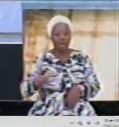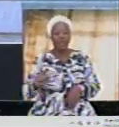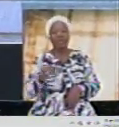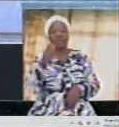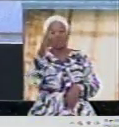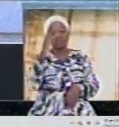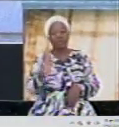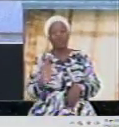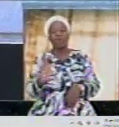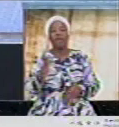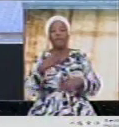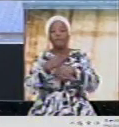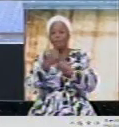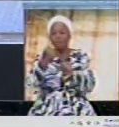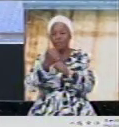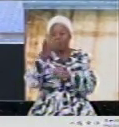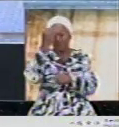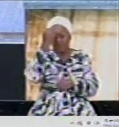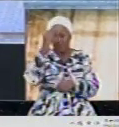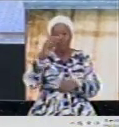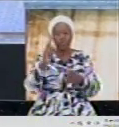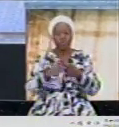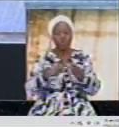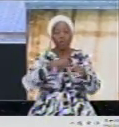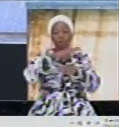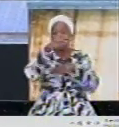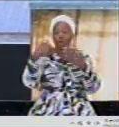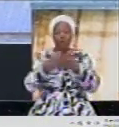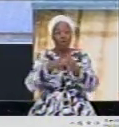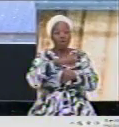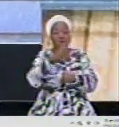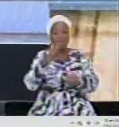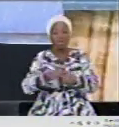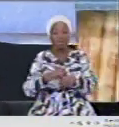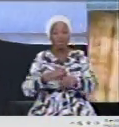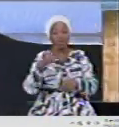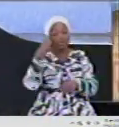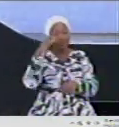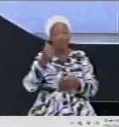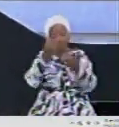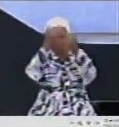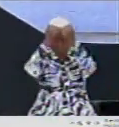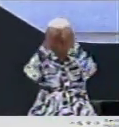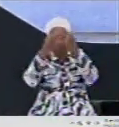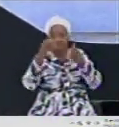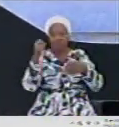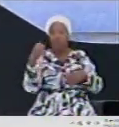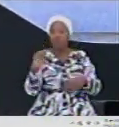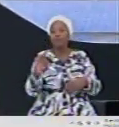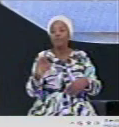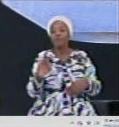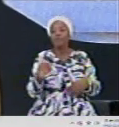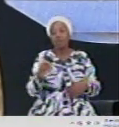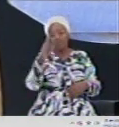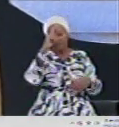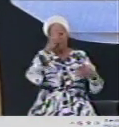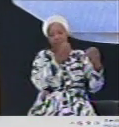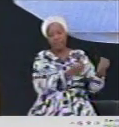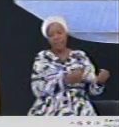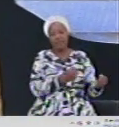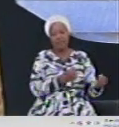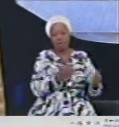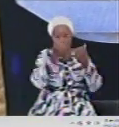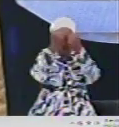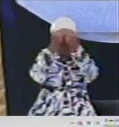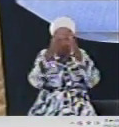everlasting God, made known unto all nations for the obedience of faith. the obedience of